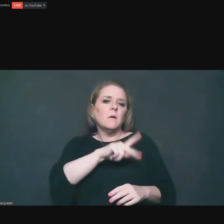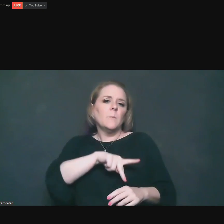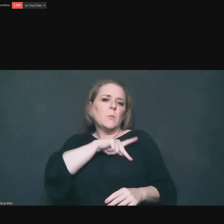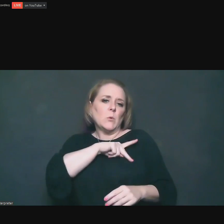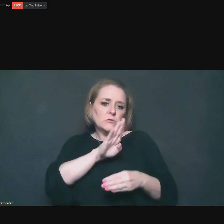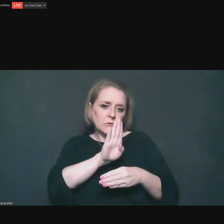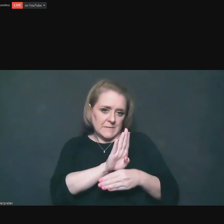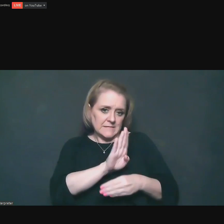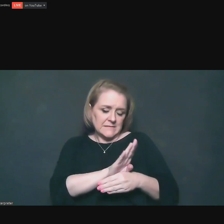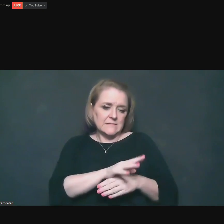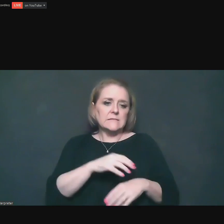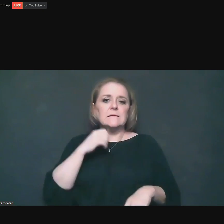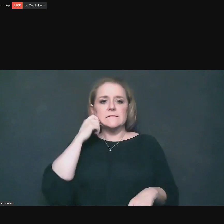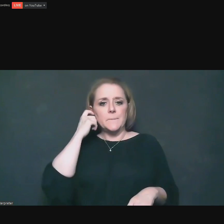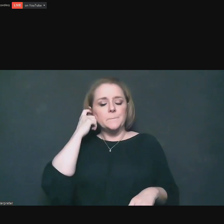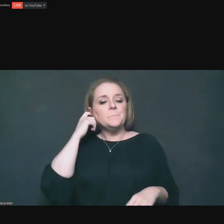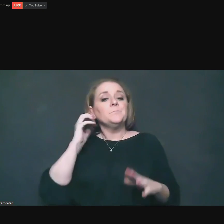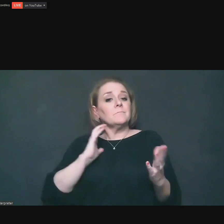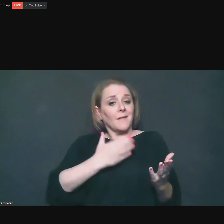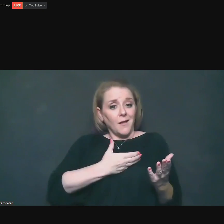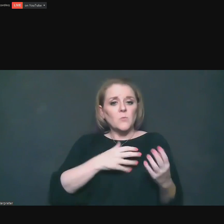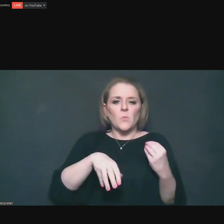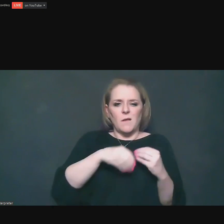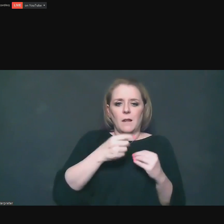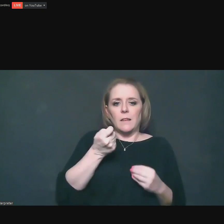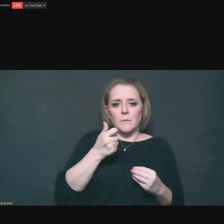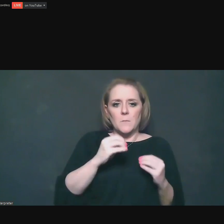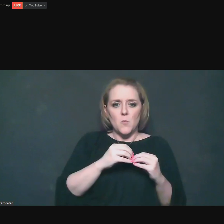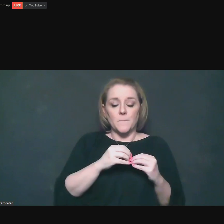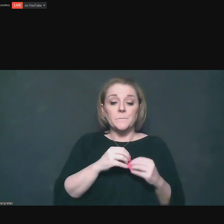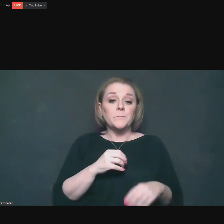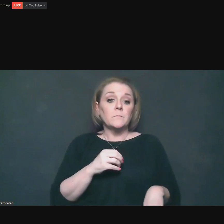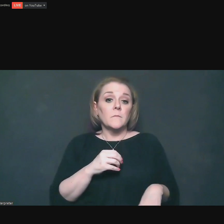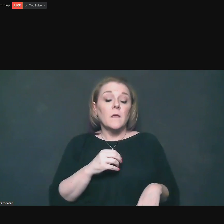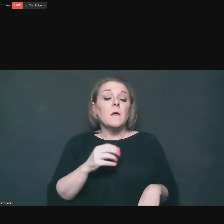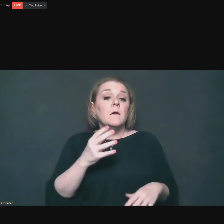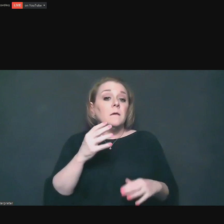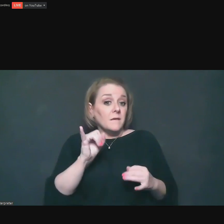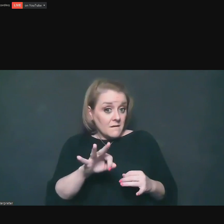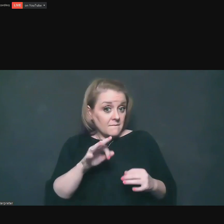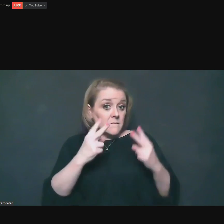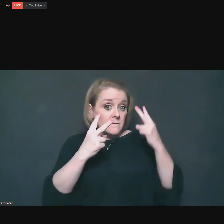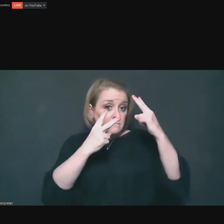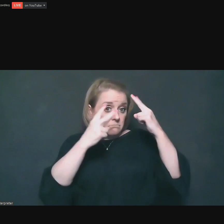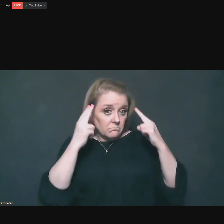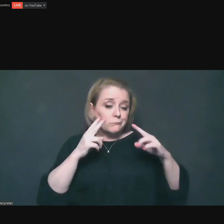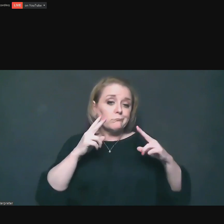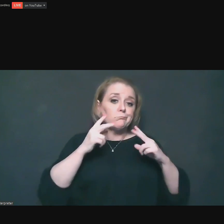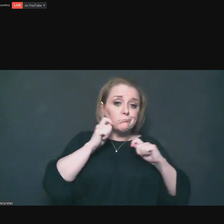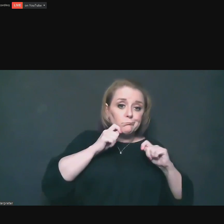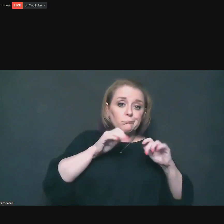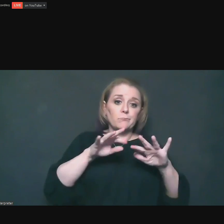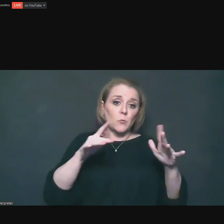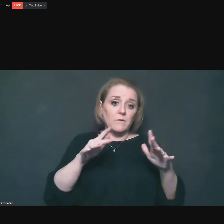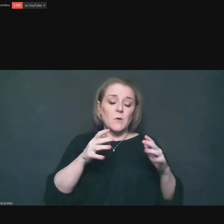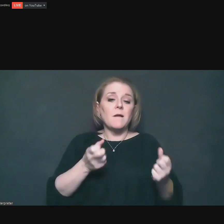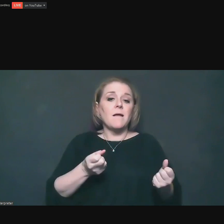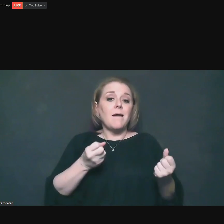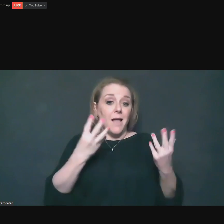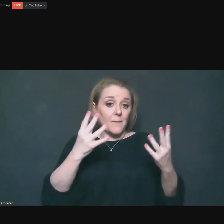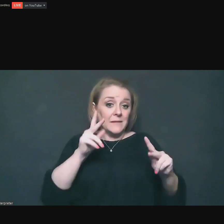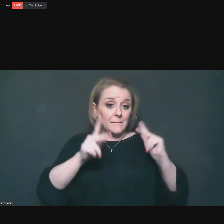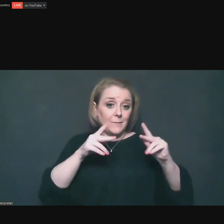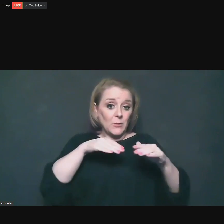of asks are with our guidelines, which is we're asking that they position workstations in the facility to adhere to social distancing